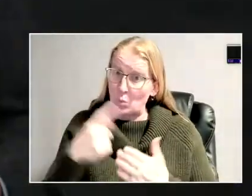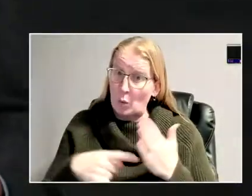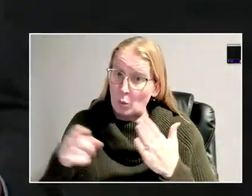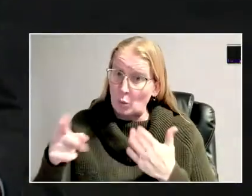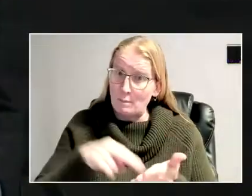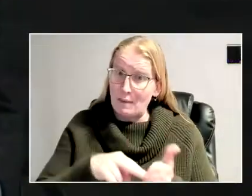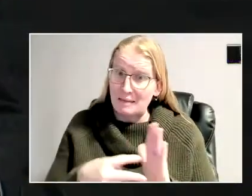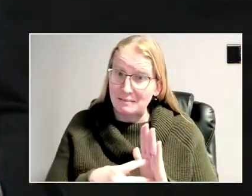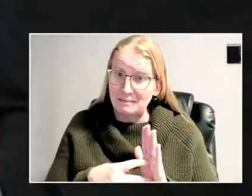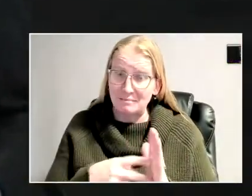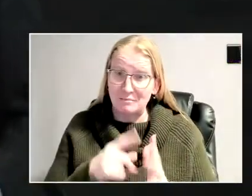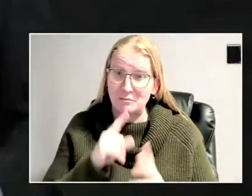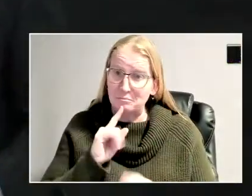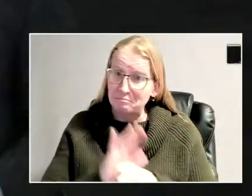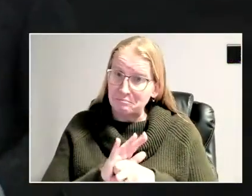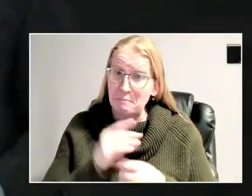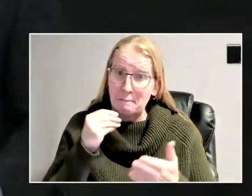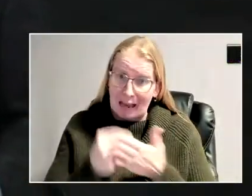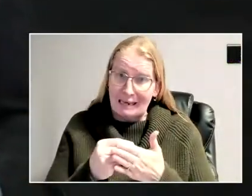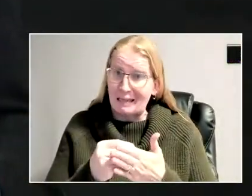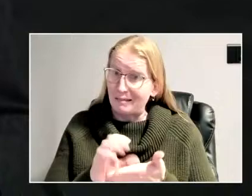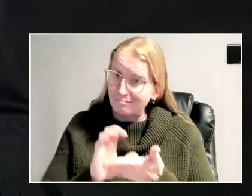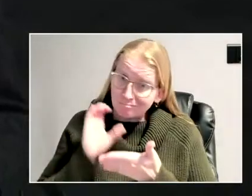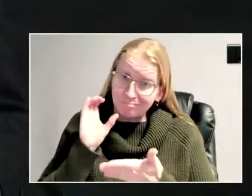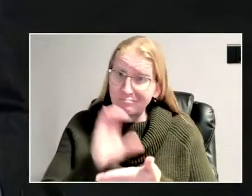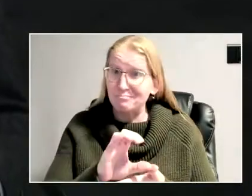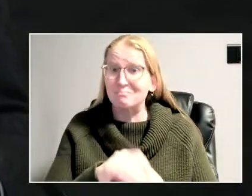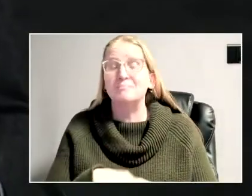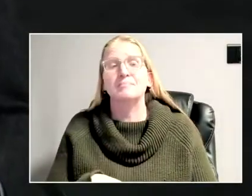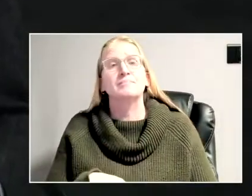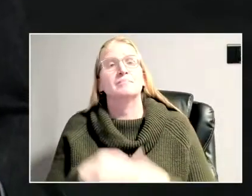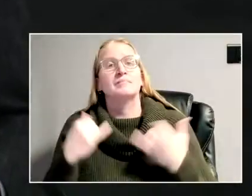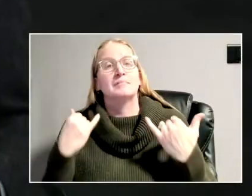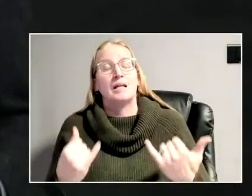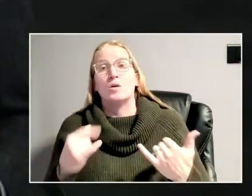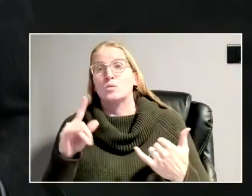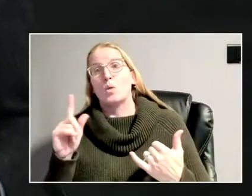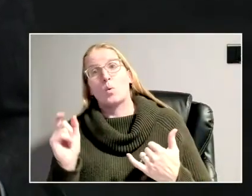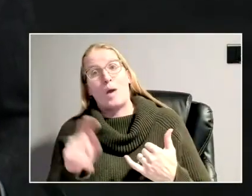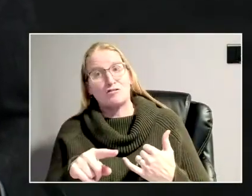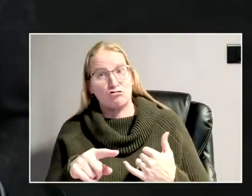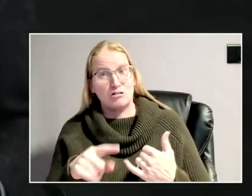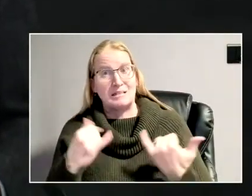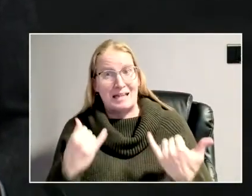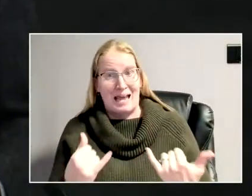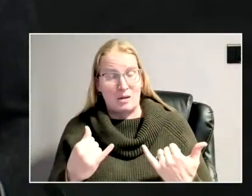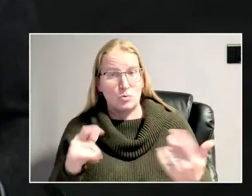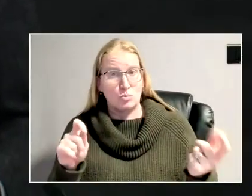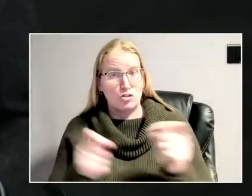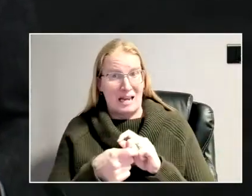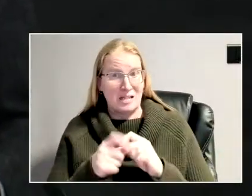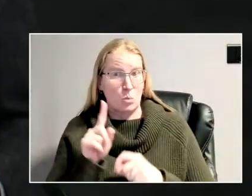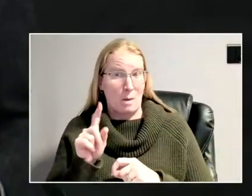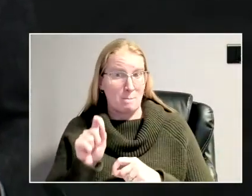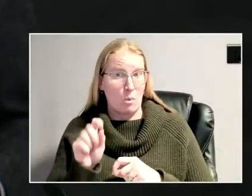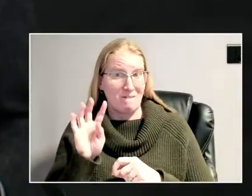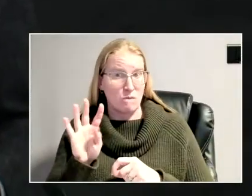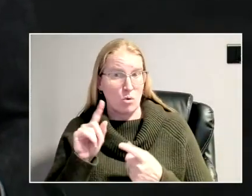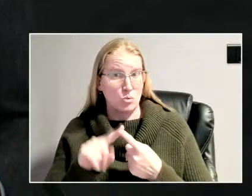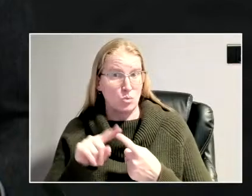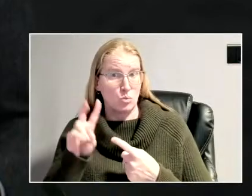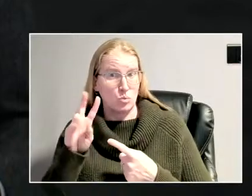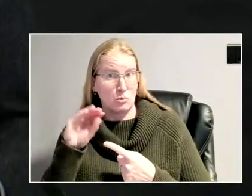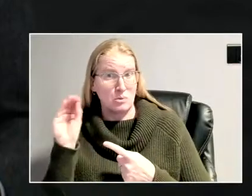meant question before the body is whether to amend article 16 to 2% are you ready for that